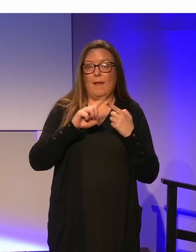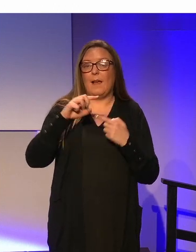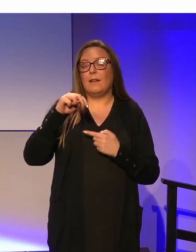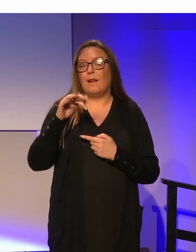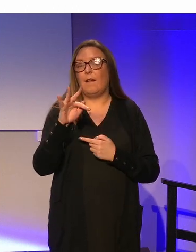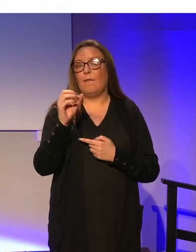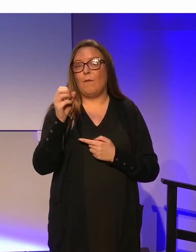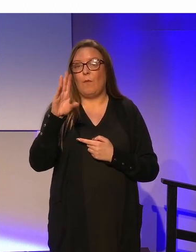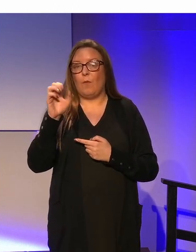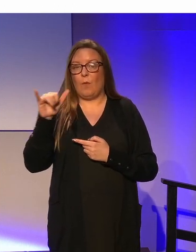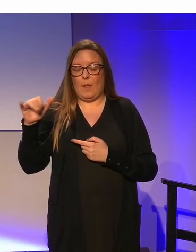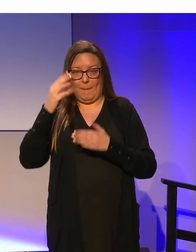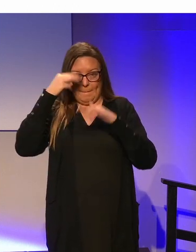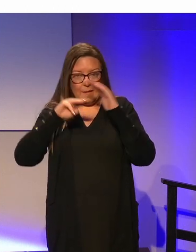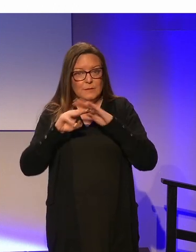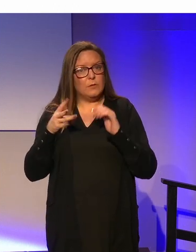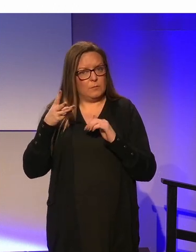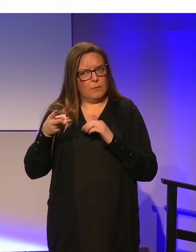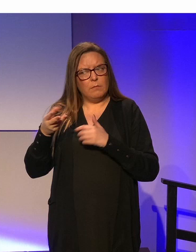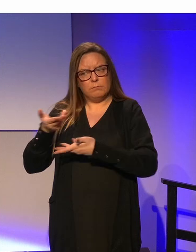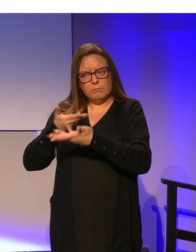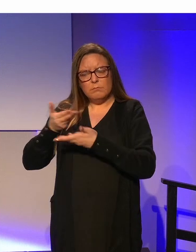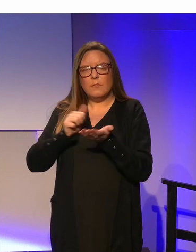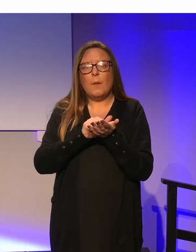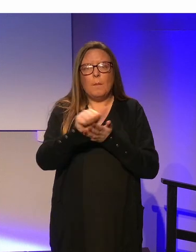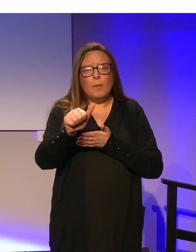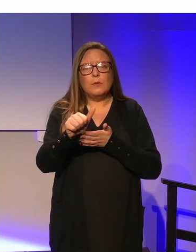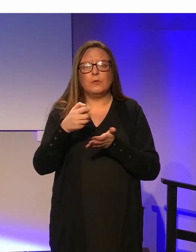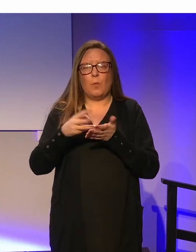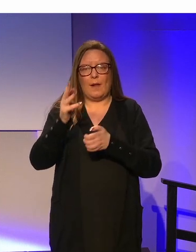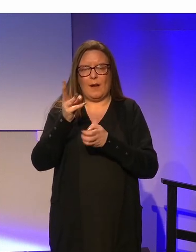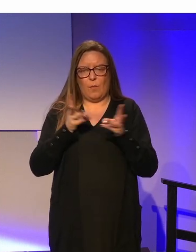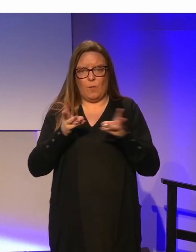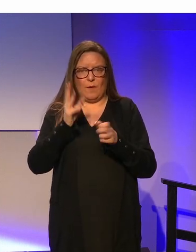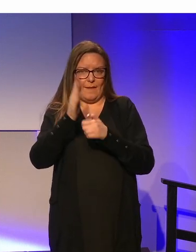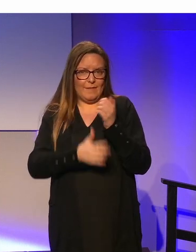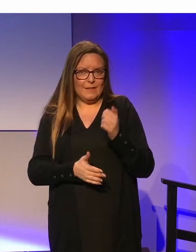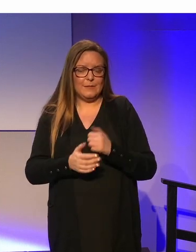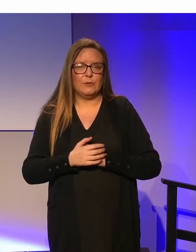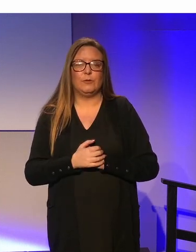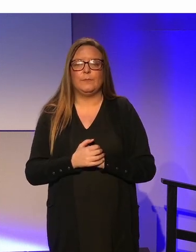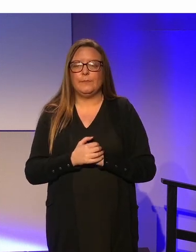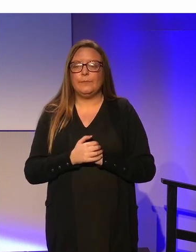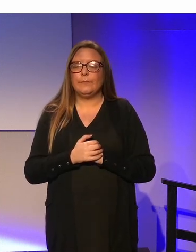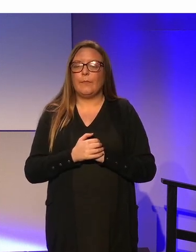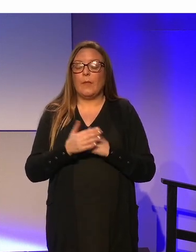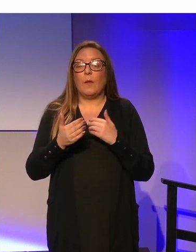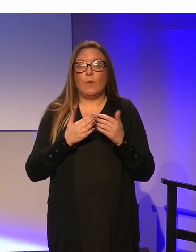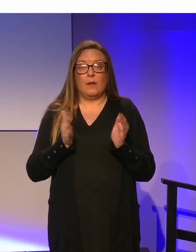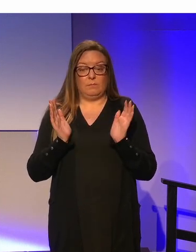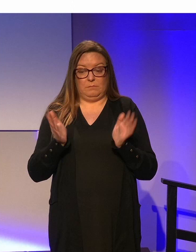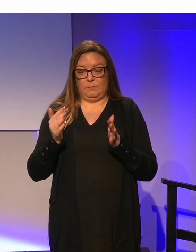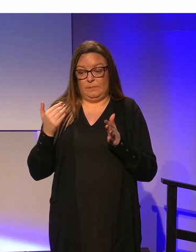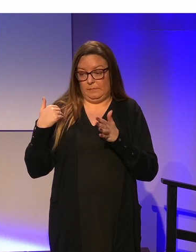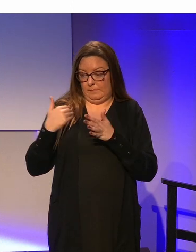looking forward to publishing the advice when that work has concluded. What we want and what we've been working